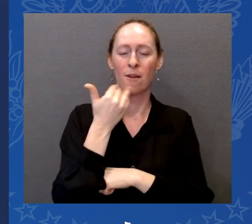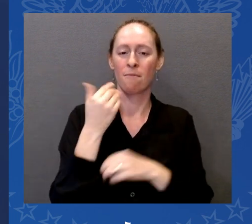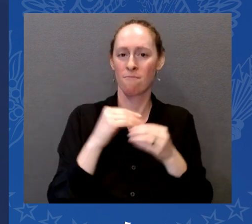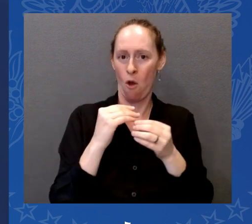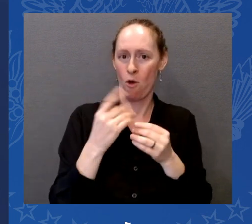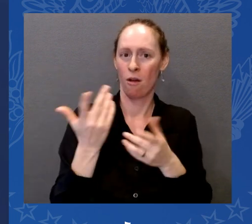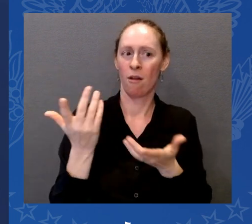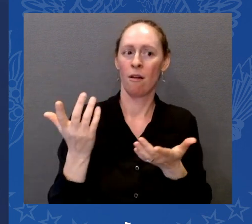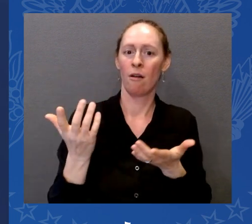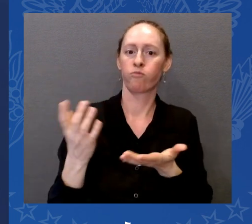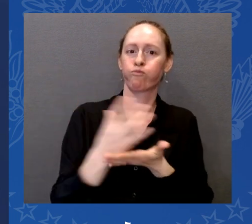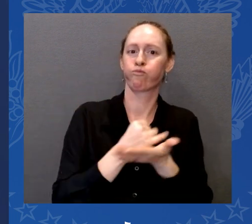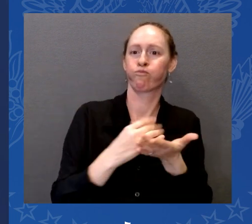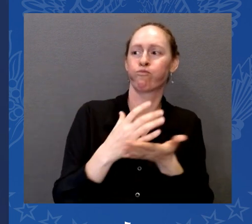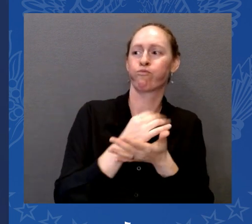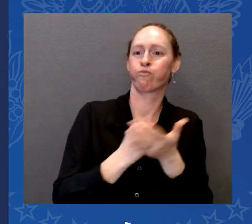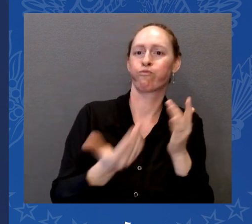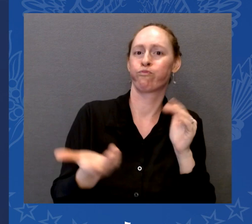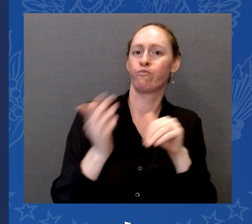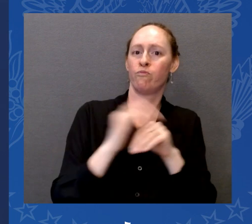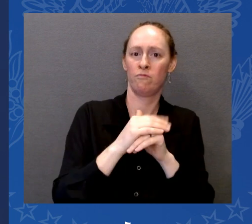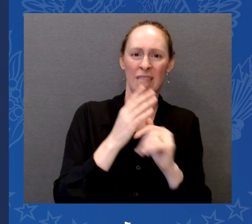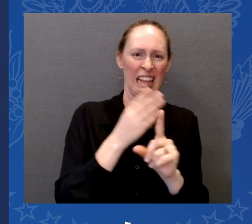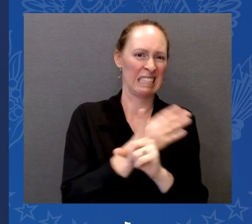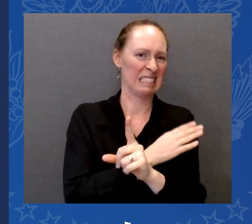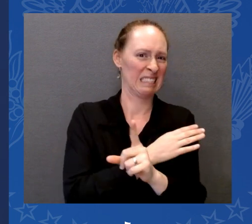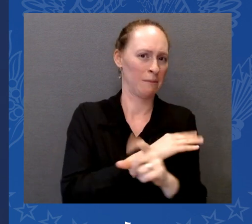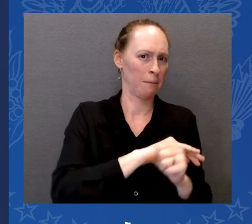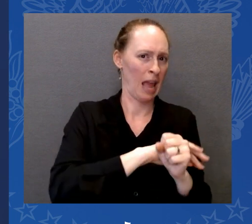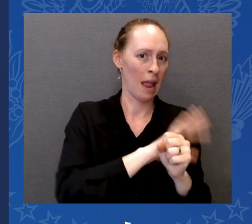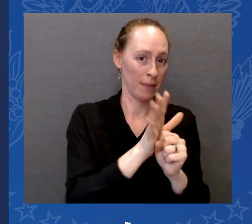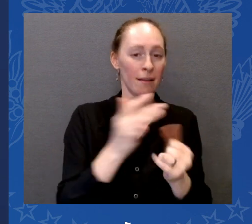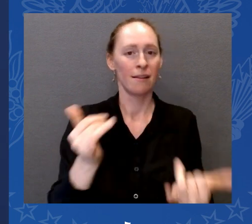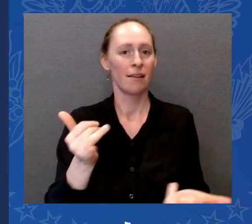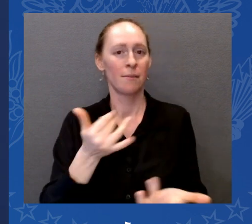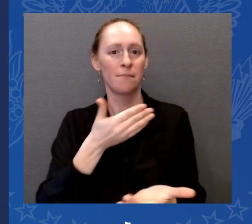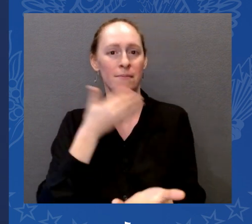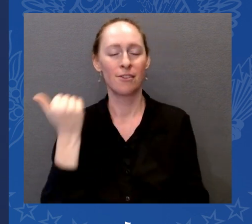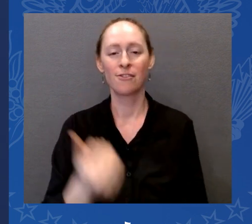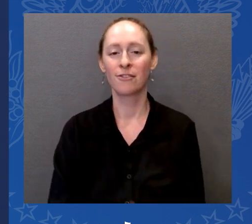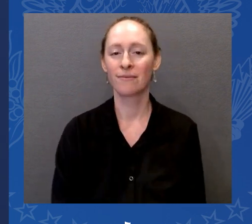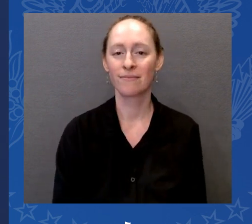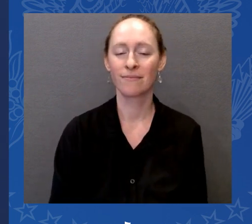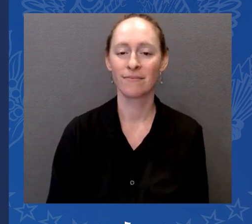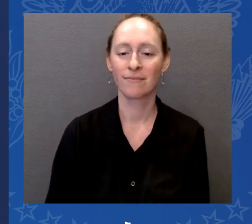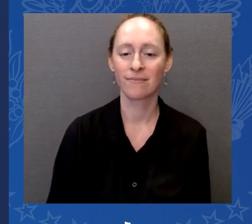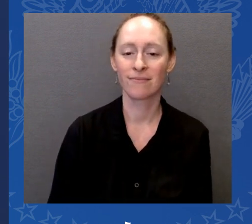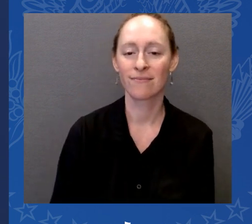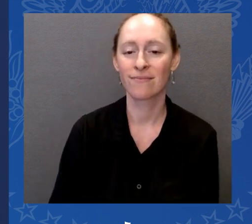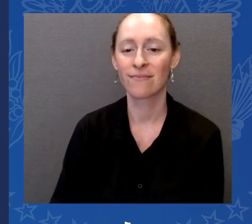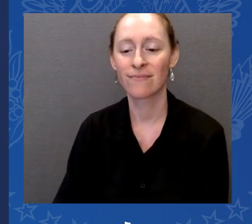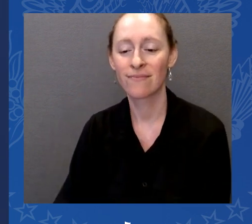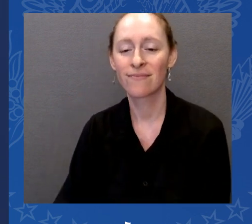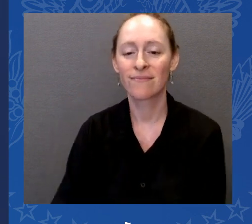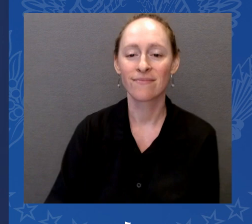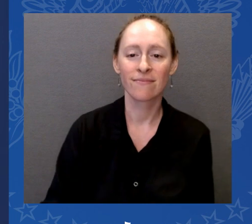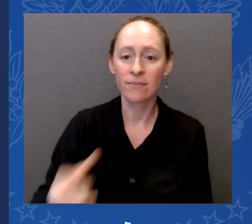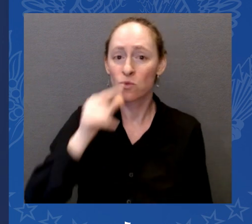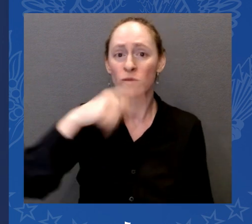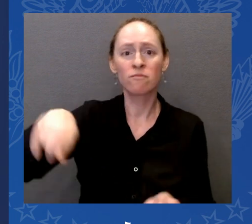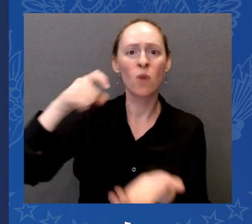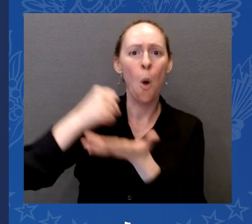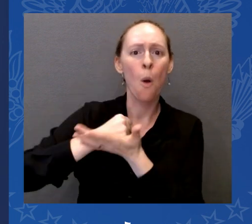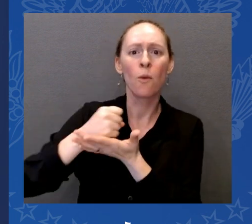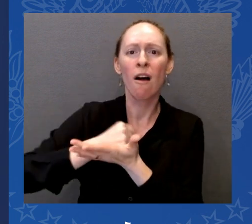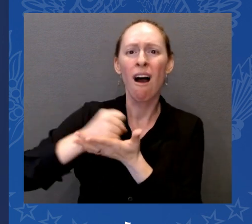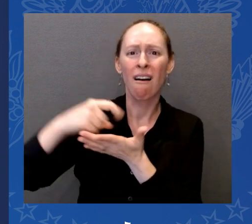Fewer families are behind in their mortgages, their credit card bills, than they were before the pandemic. More Americans have